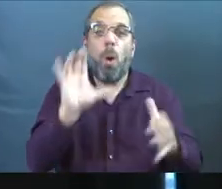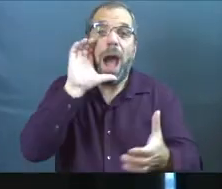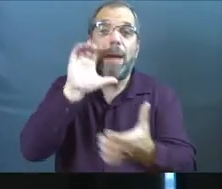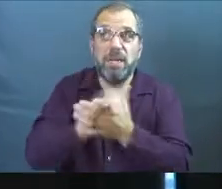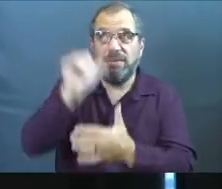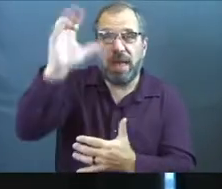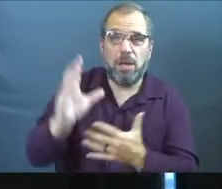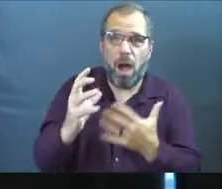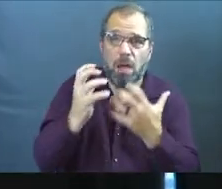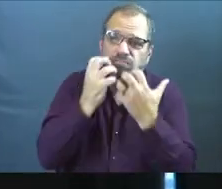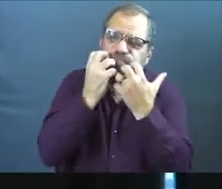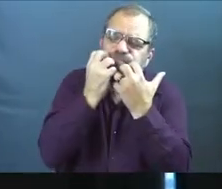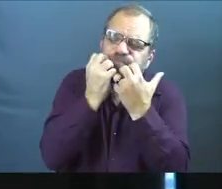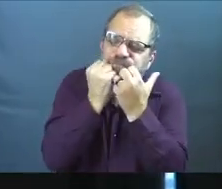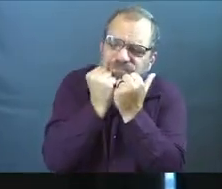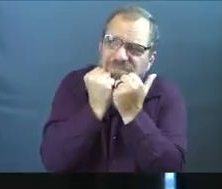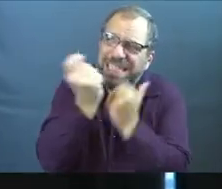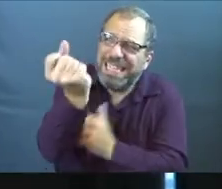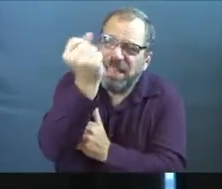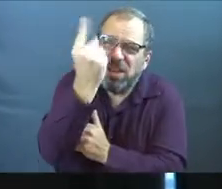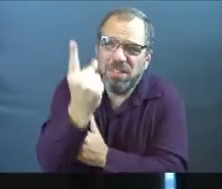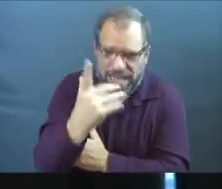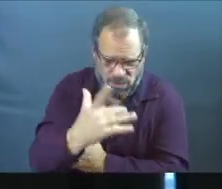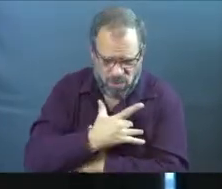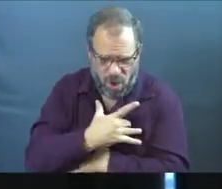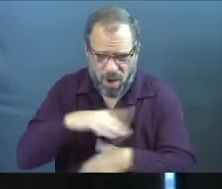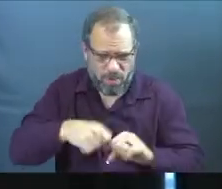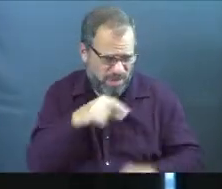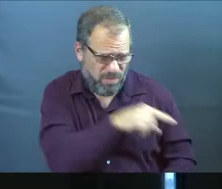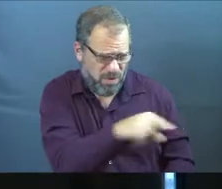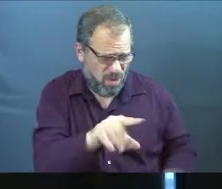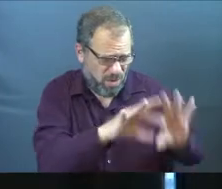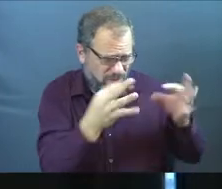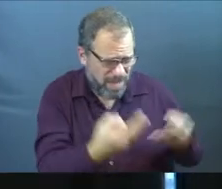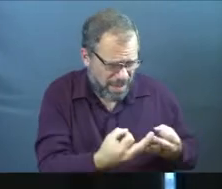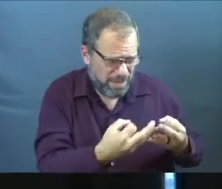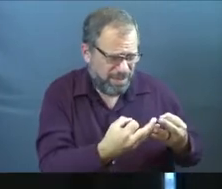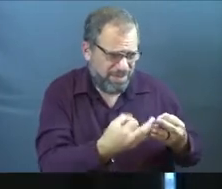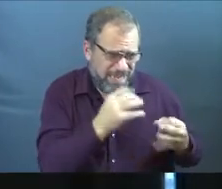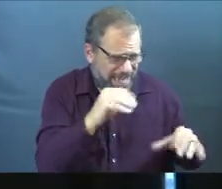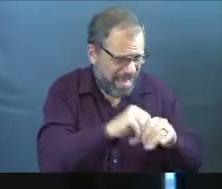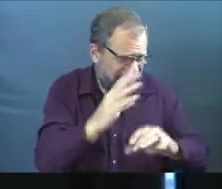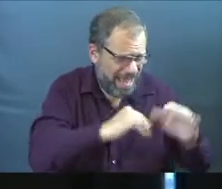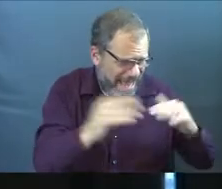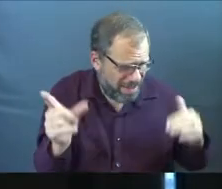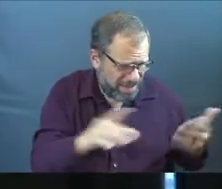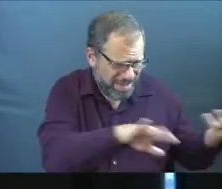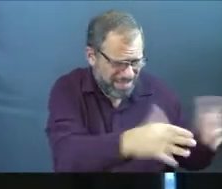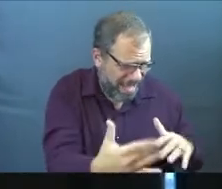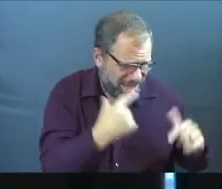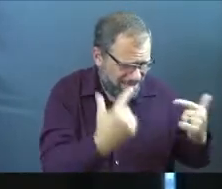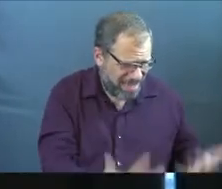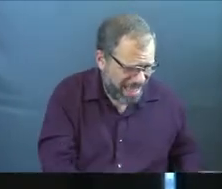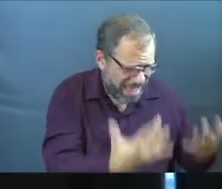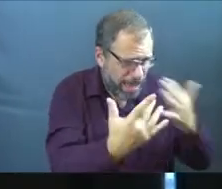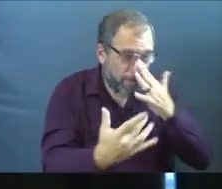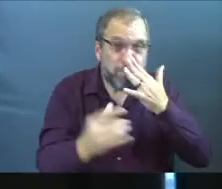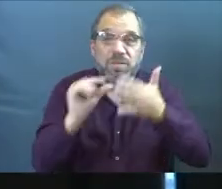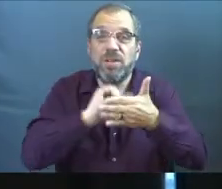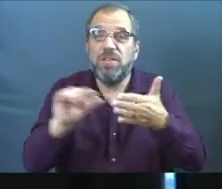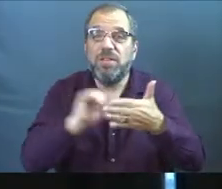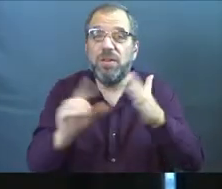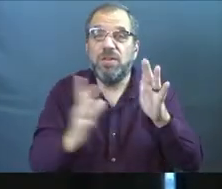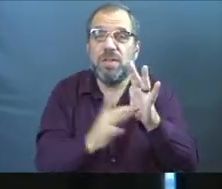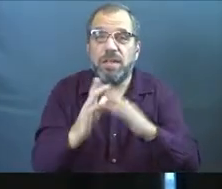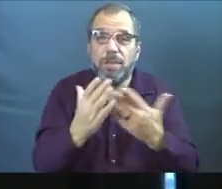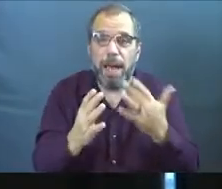that God cares so much that he understands when our heart breaks for those people that we love that might not be there with us in eternity. There's another passage in